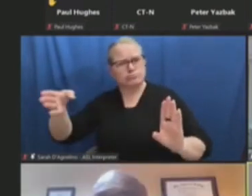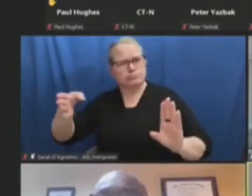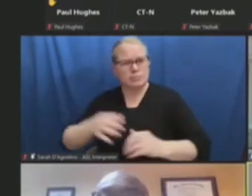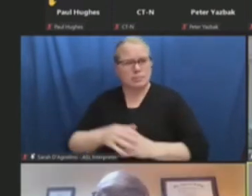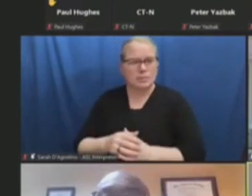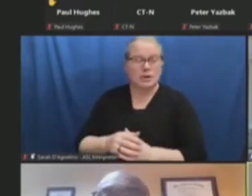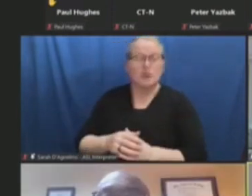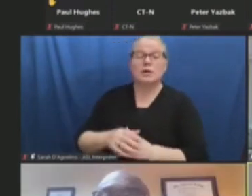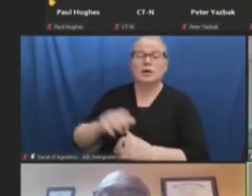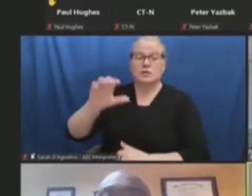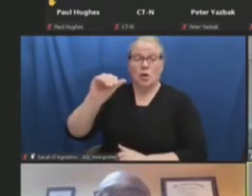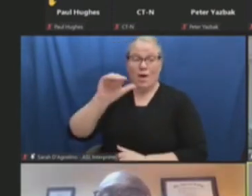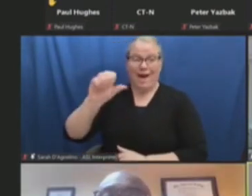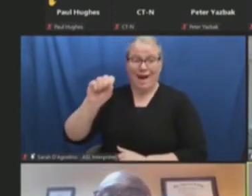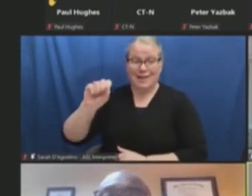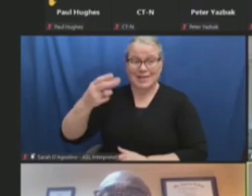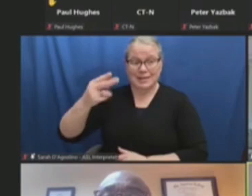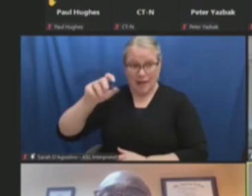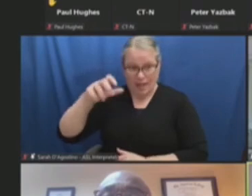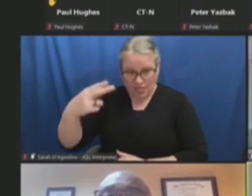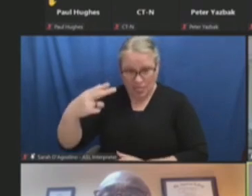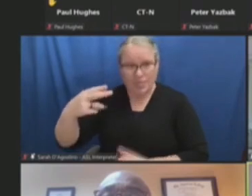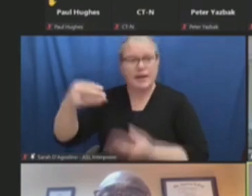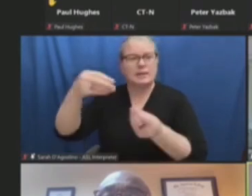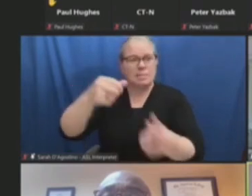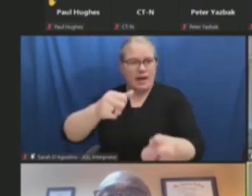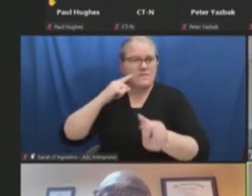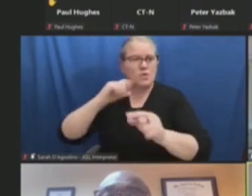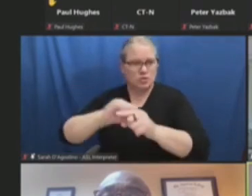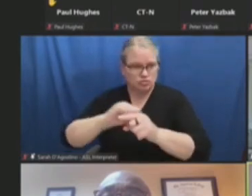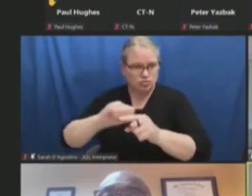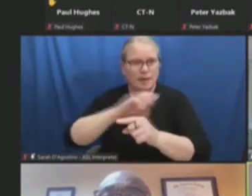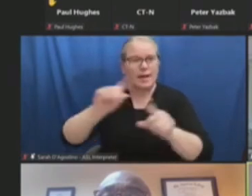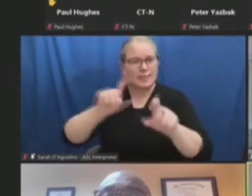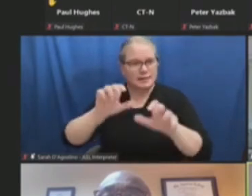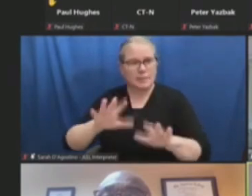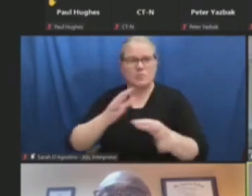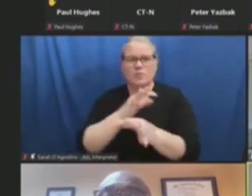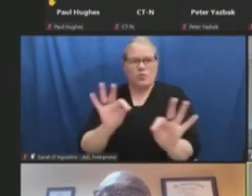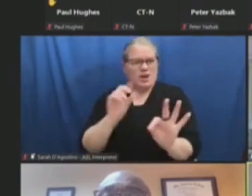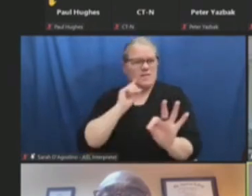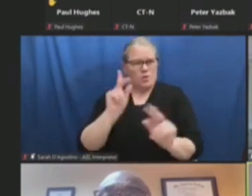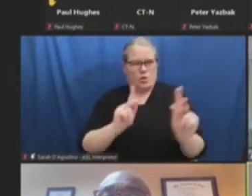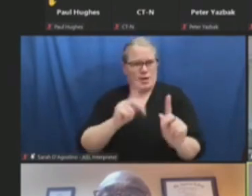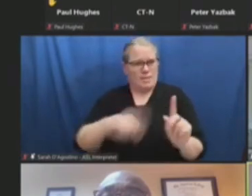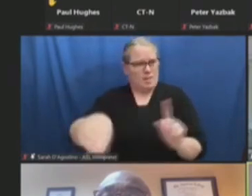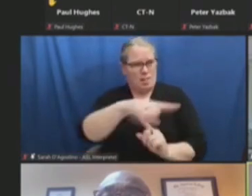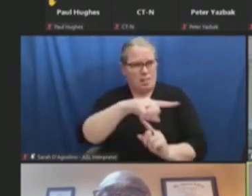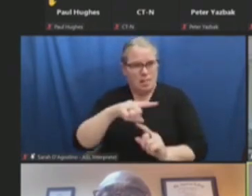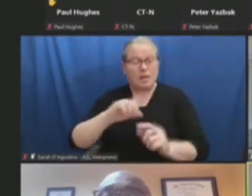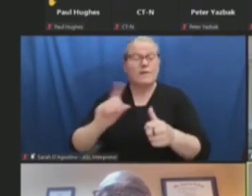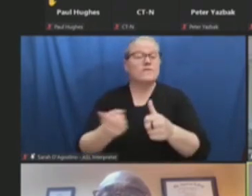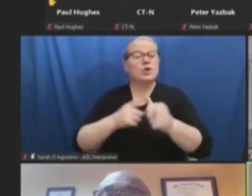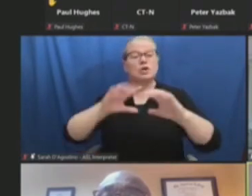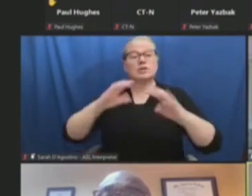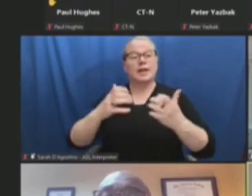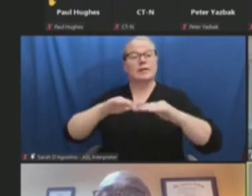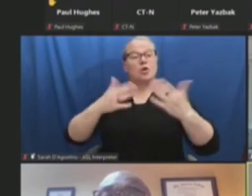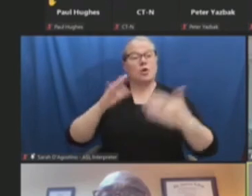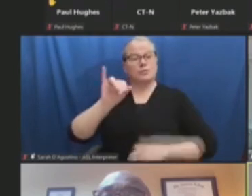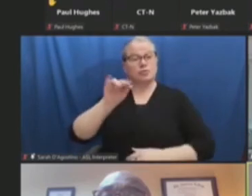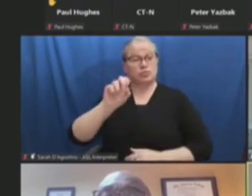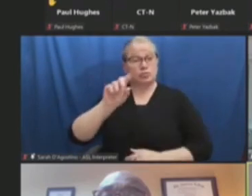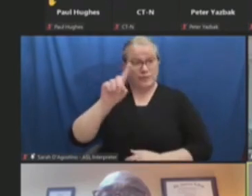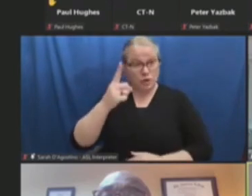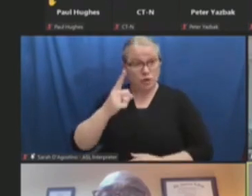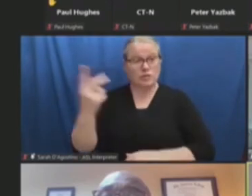Health is covering the cost of the training and the exam. The first class starts June 1st. They do a 3-day